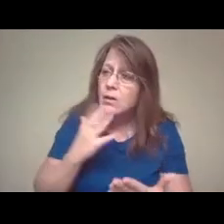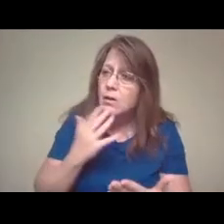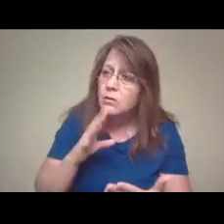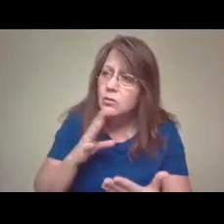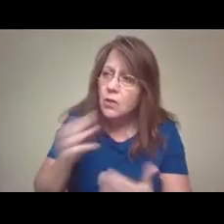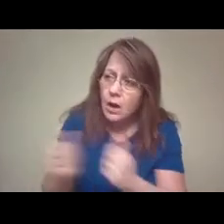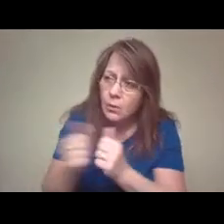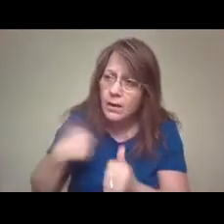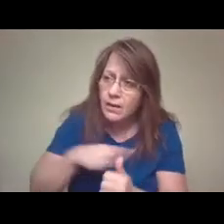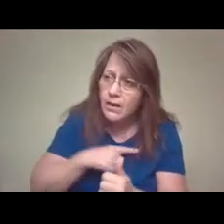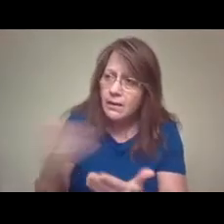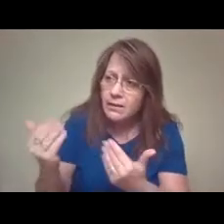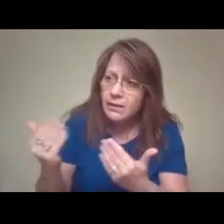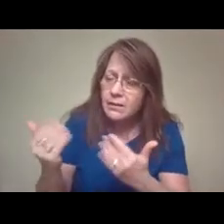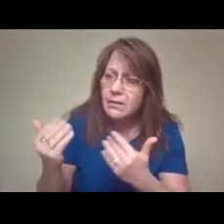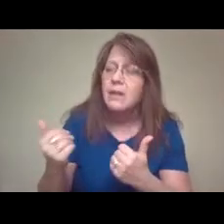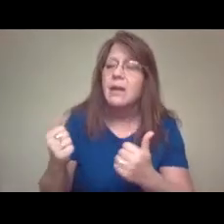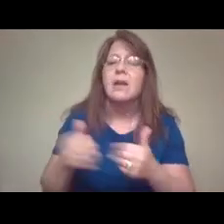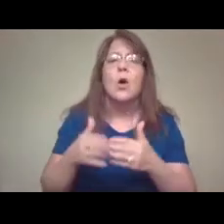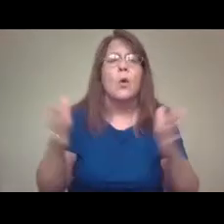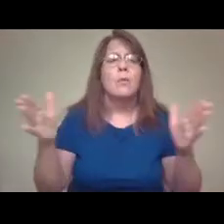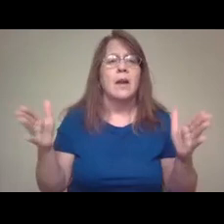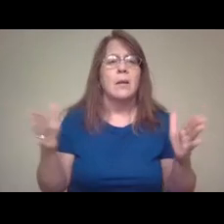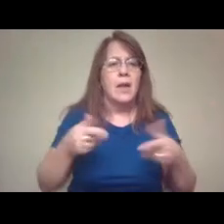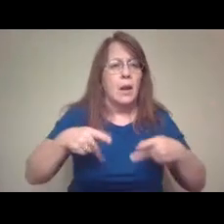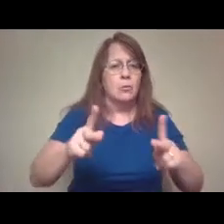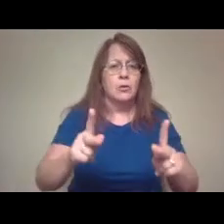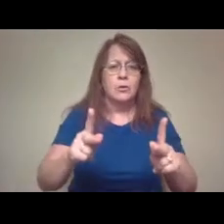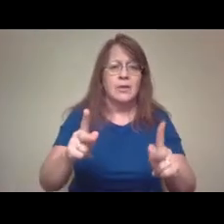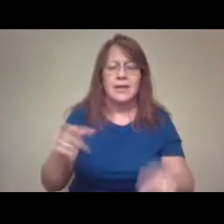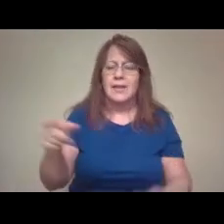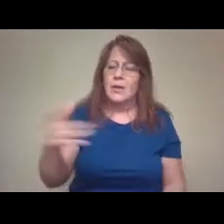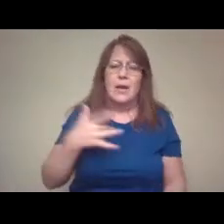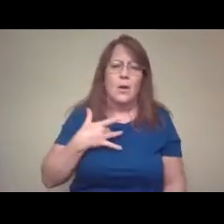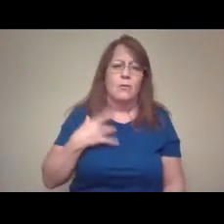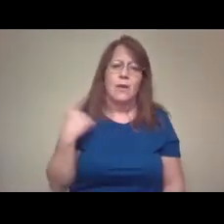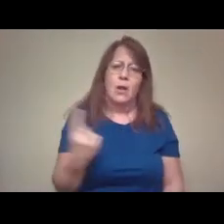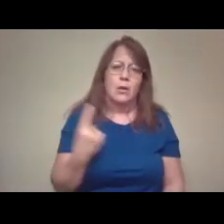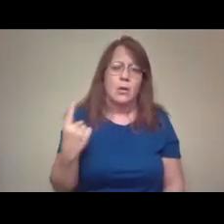open up that opportunity for them to talk and help them understand that they're not alone.